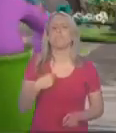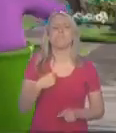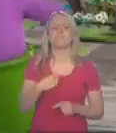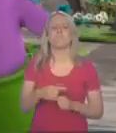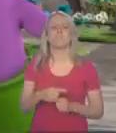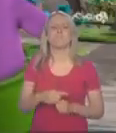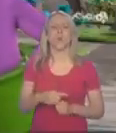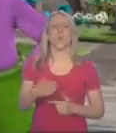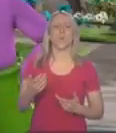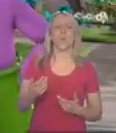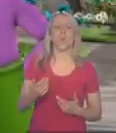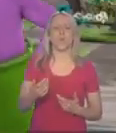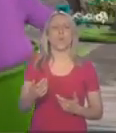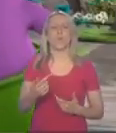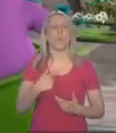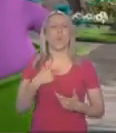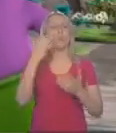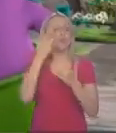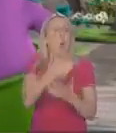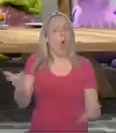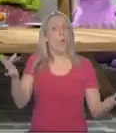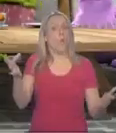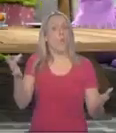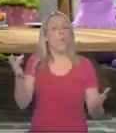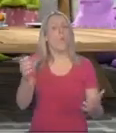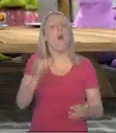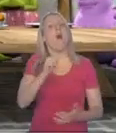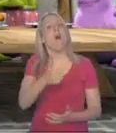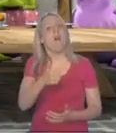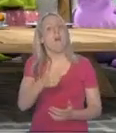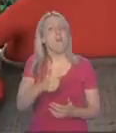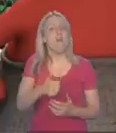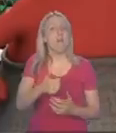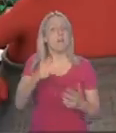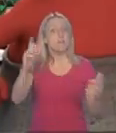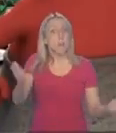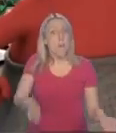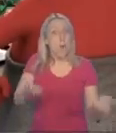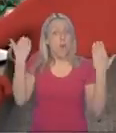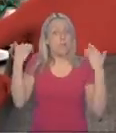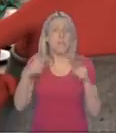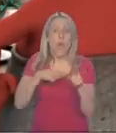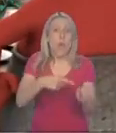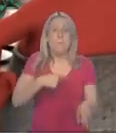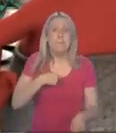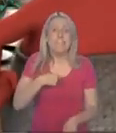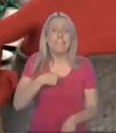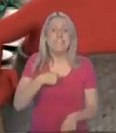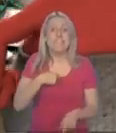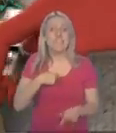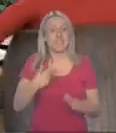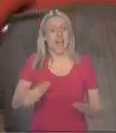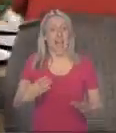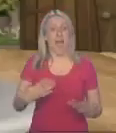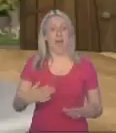Oh. I'm going to show you. All right. Come on, everyone. Follow me.